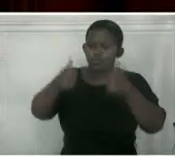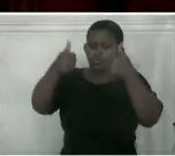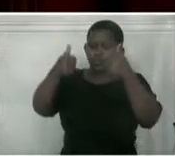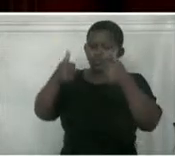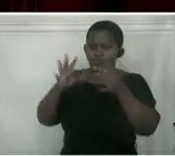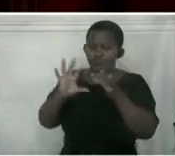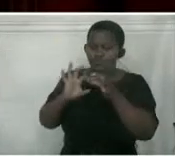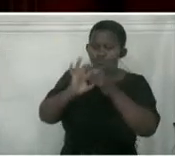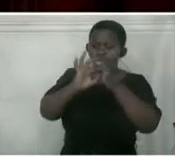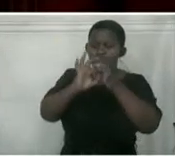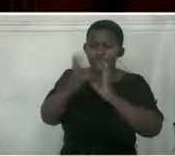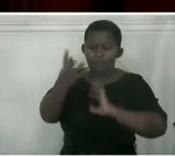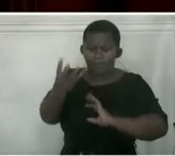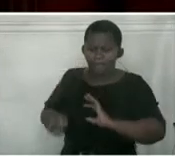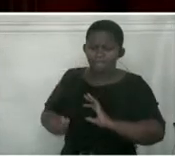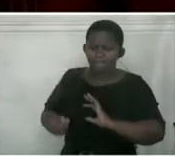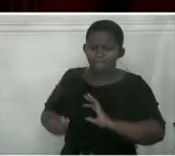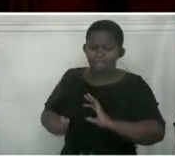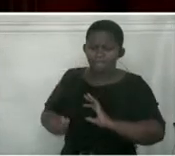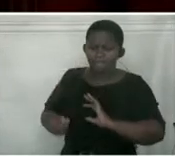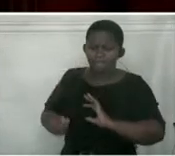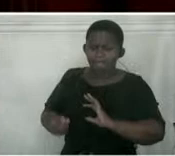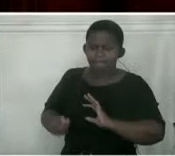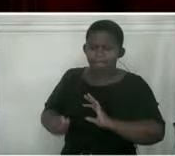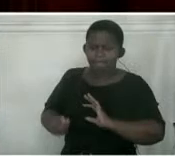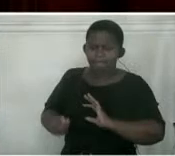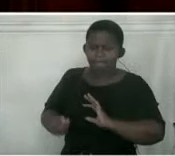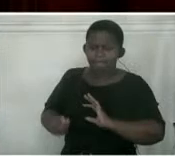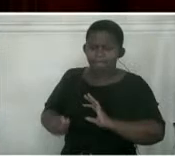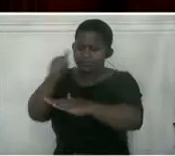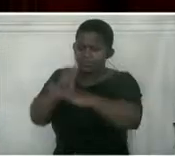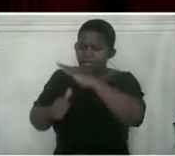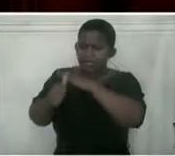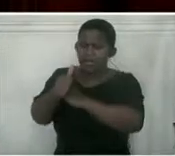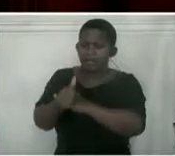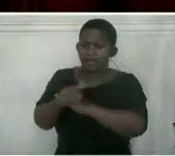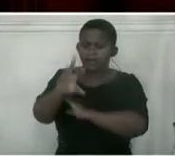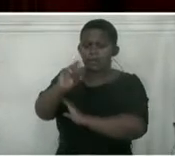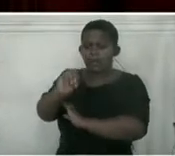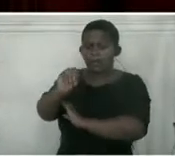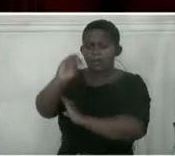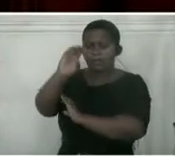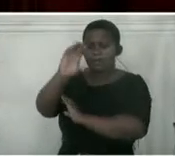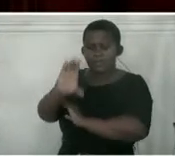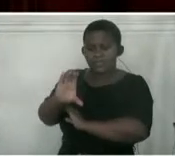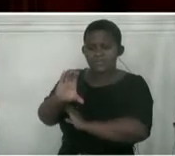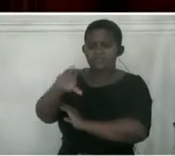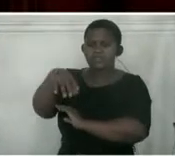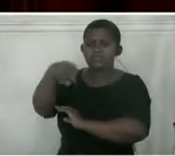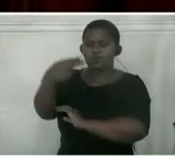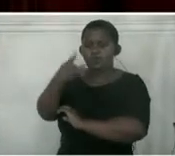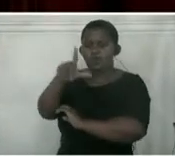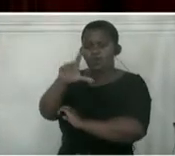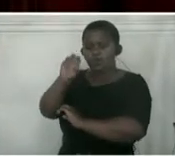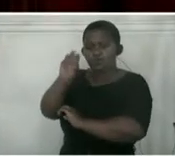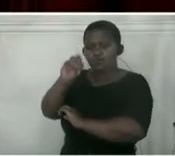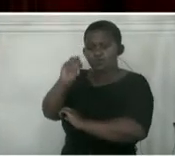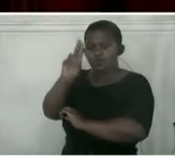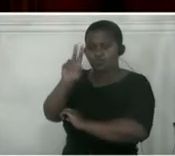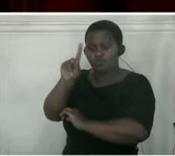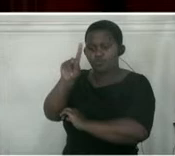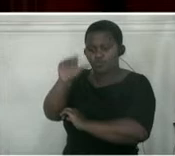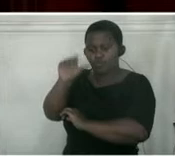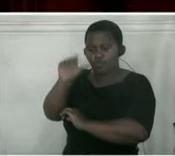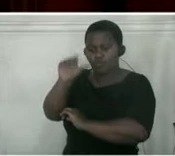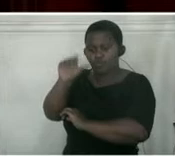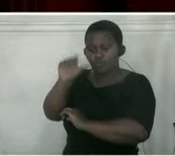relationship with traditional leaders under the leadership of the MEC for Kokta, MEC Hlunga.